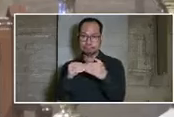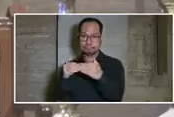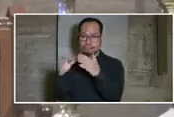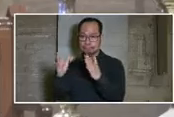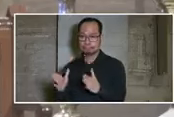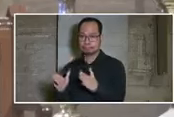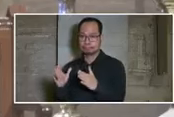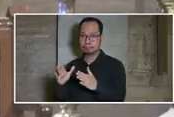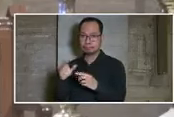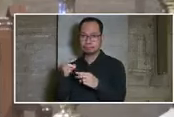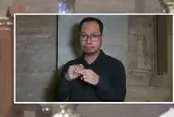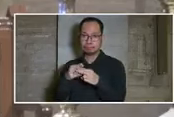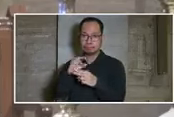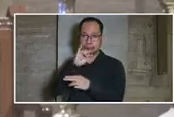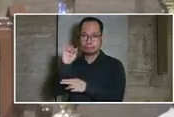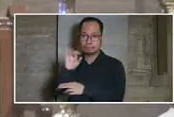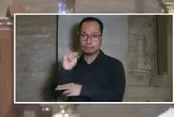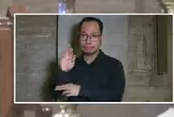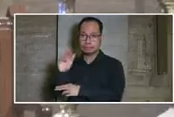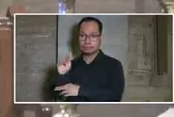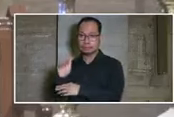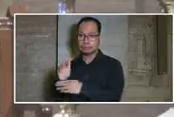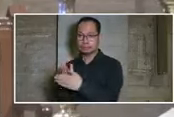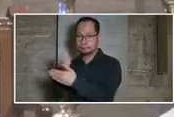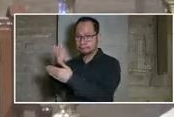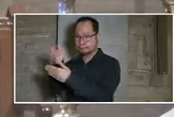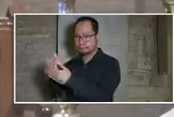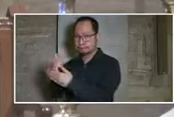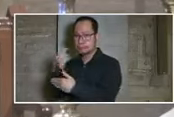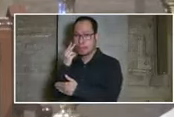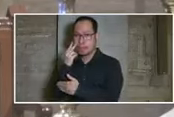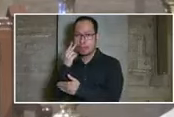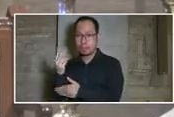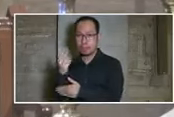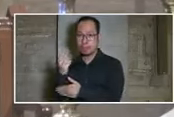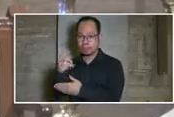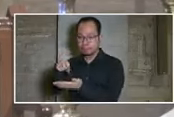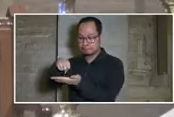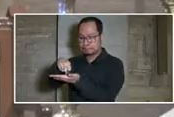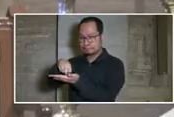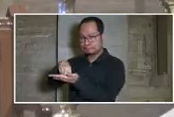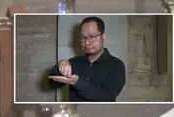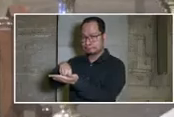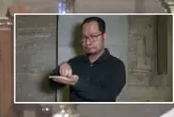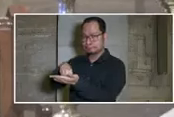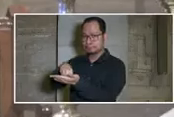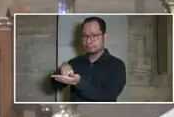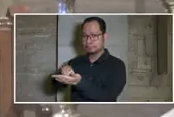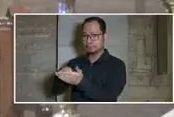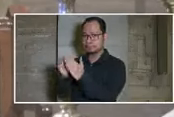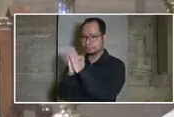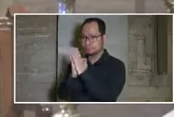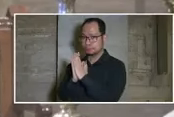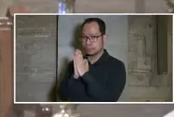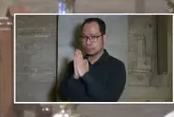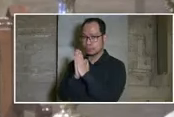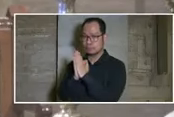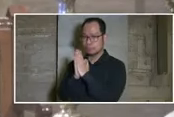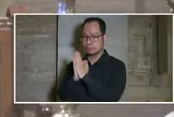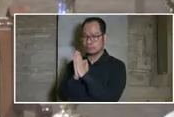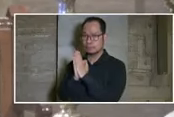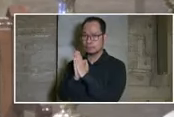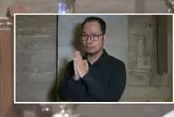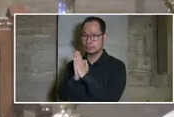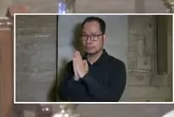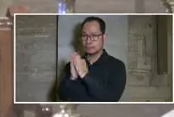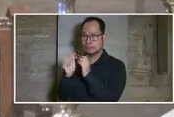Jairus came forward. Seeing him, he fell at his feet and pleaded earnestly